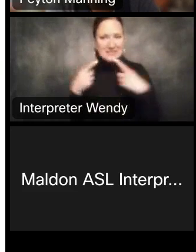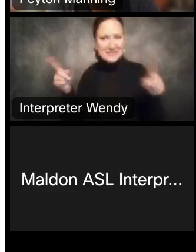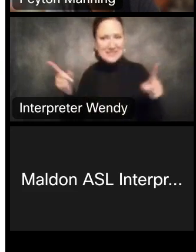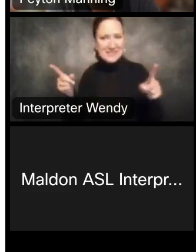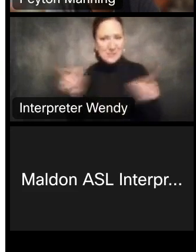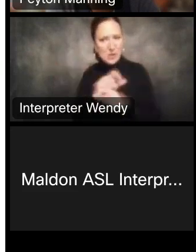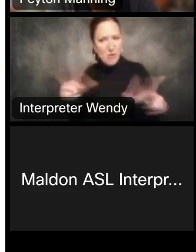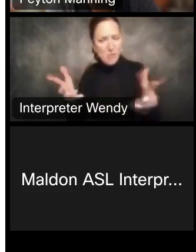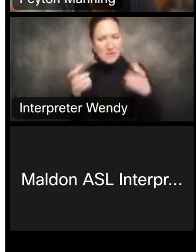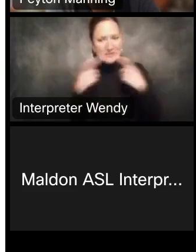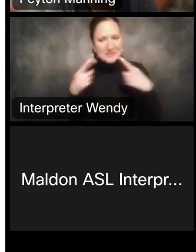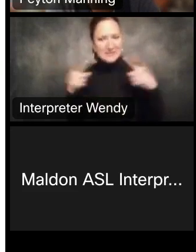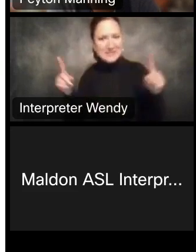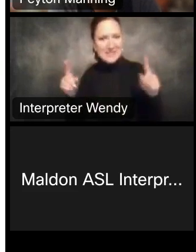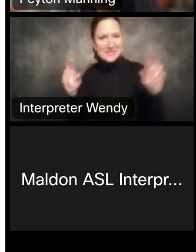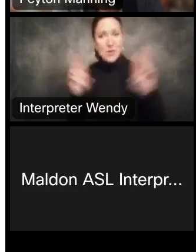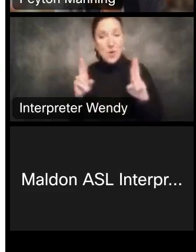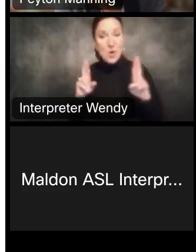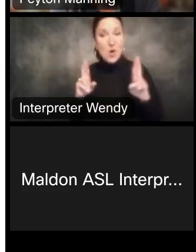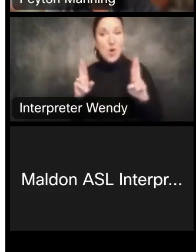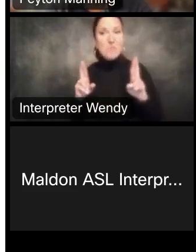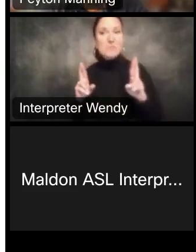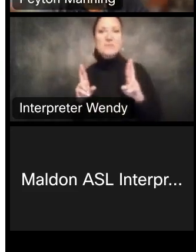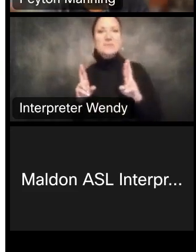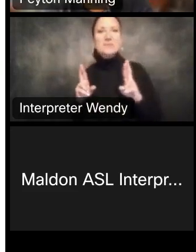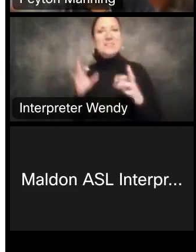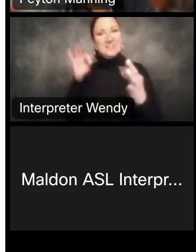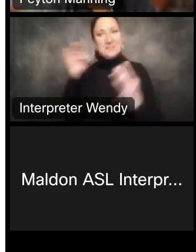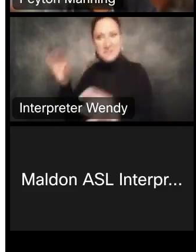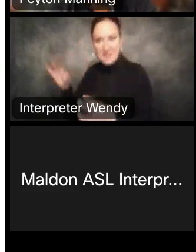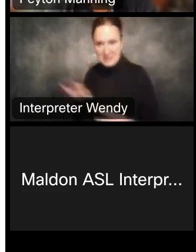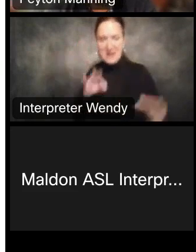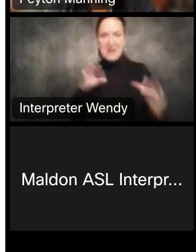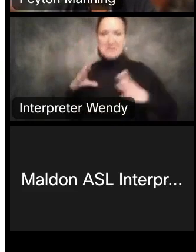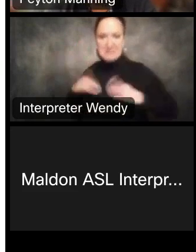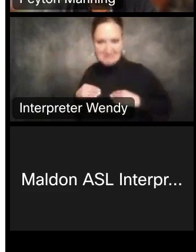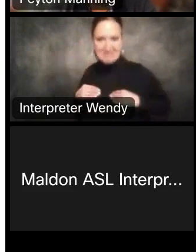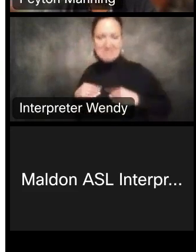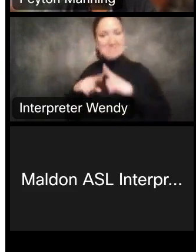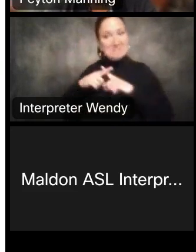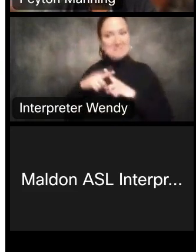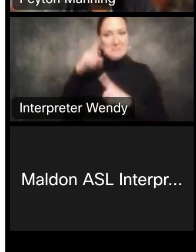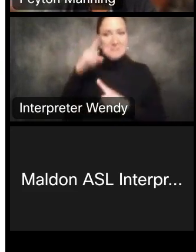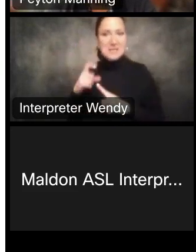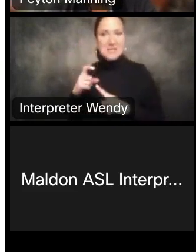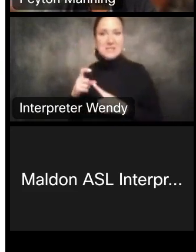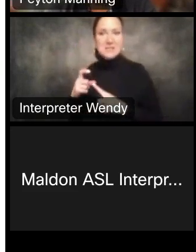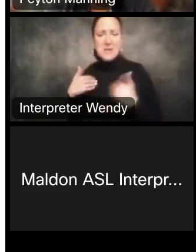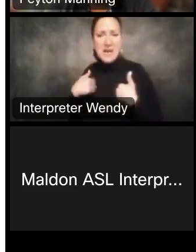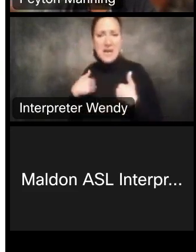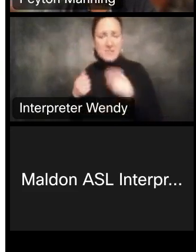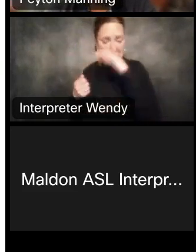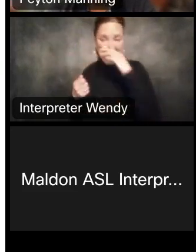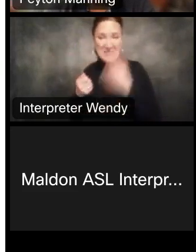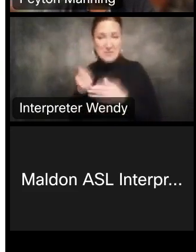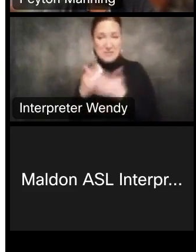succeed, so I hope you take it in a constructive manner, because if we do have some of that stuff in it, a lot of